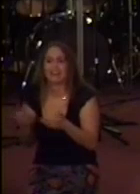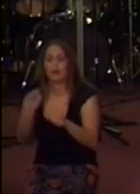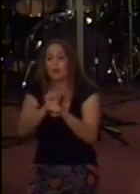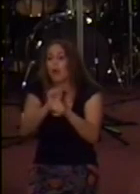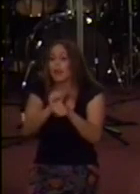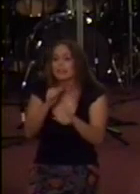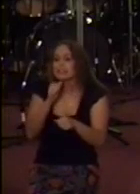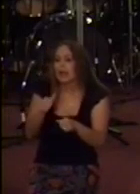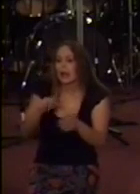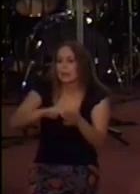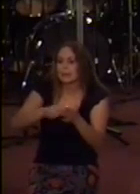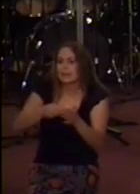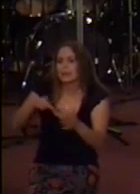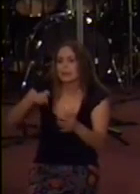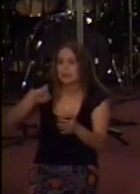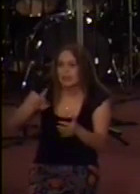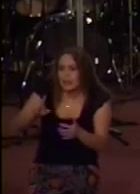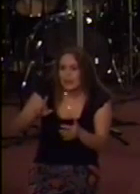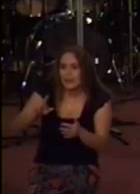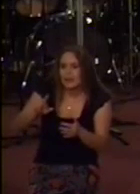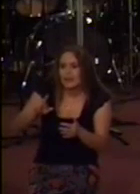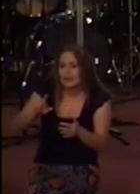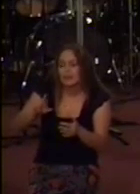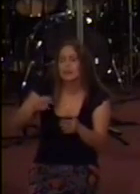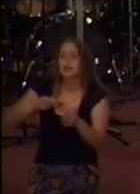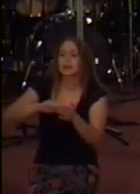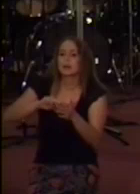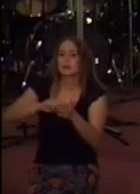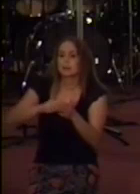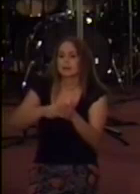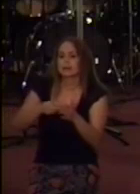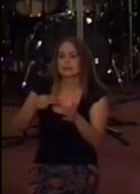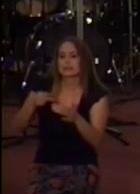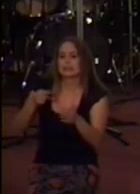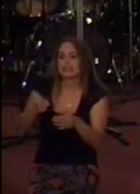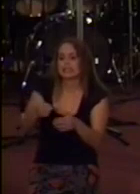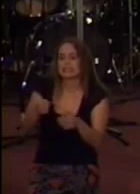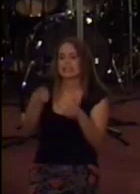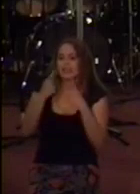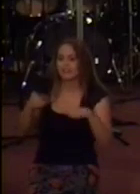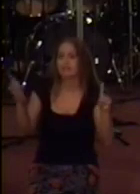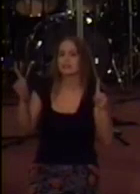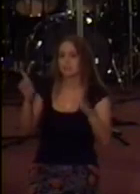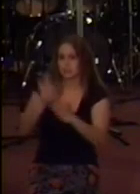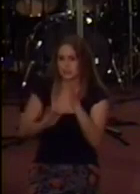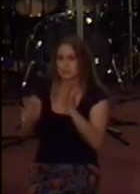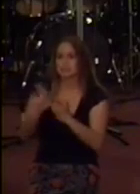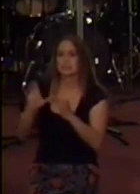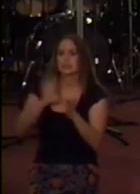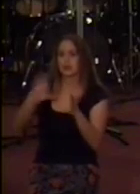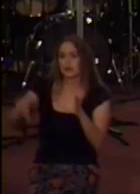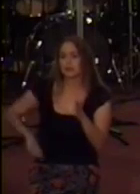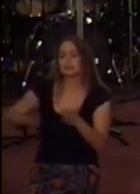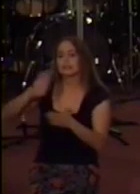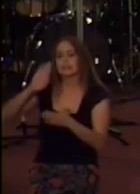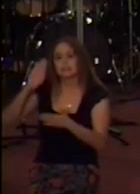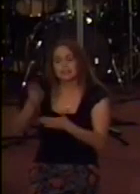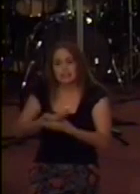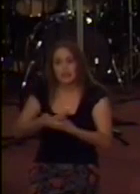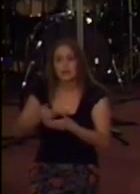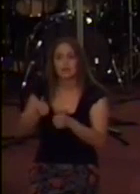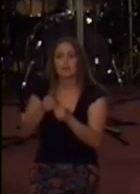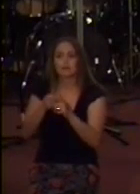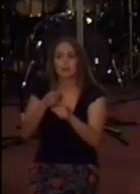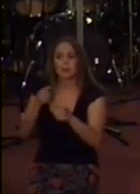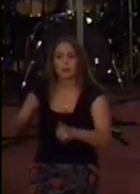Peter. It refers back to Peter's confession that Jesus is the Christ, the Son of the living God. That